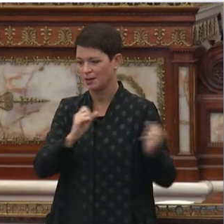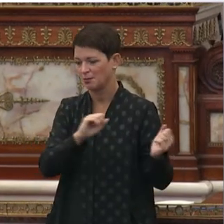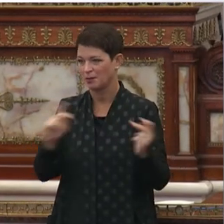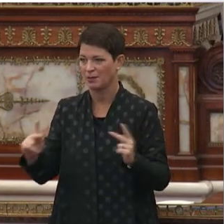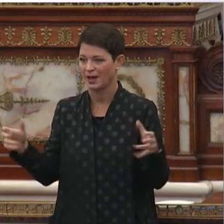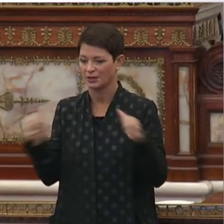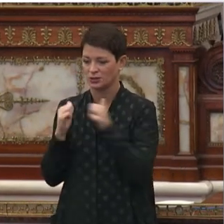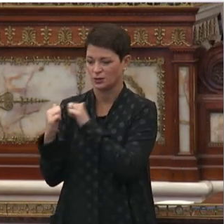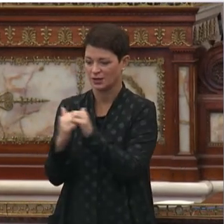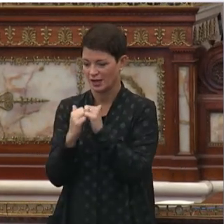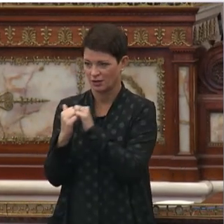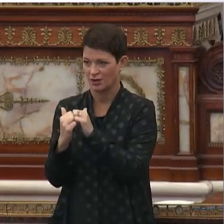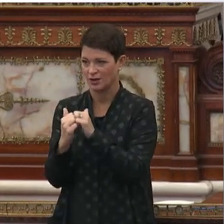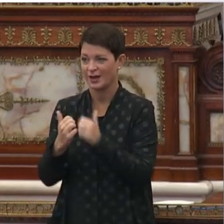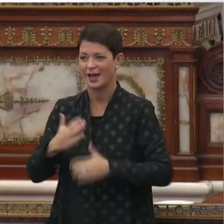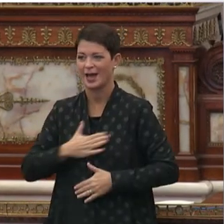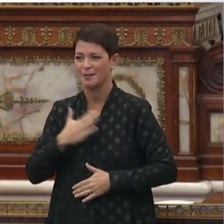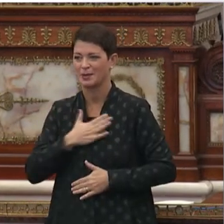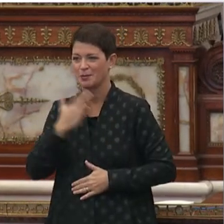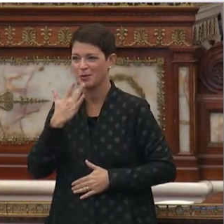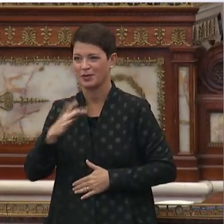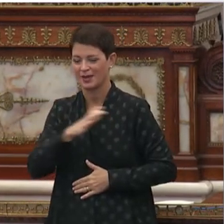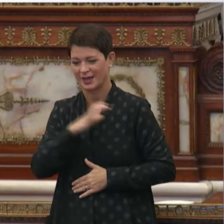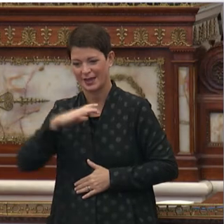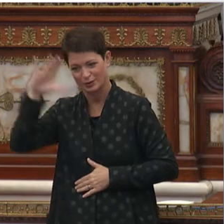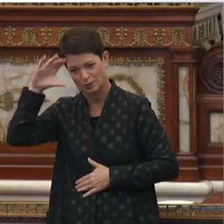together like this, and happy birthday, Council.